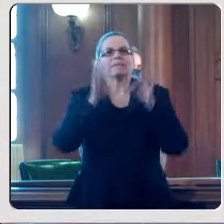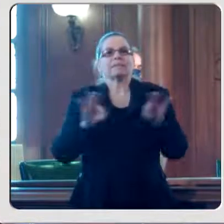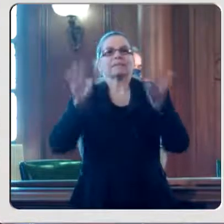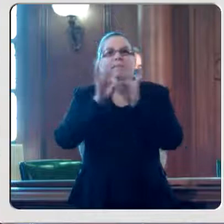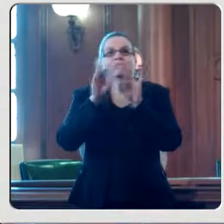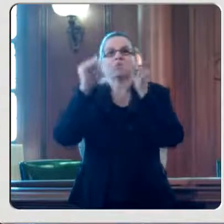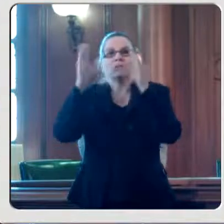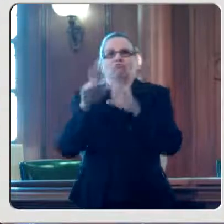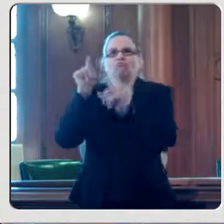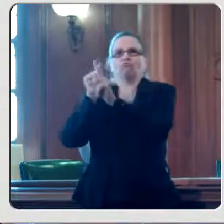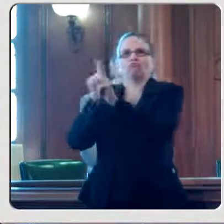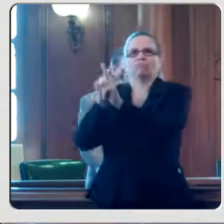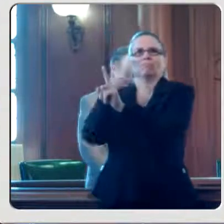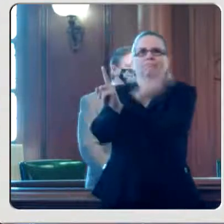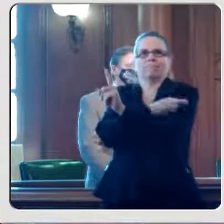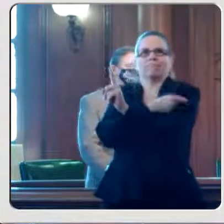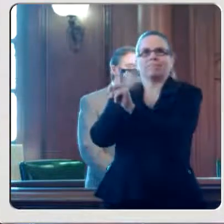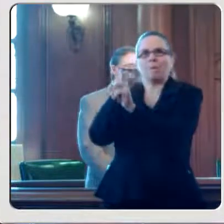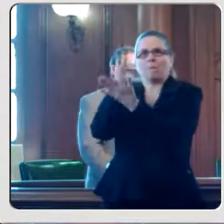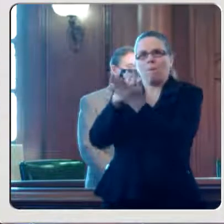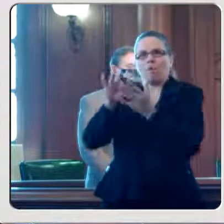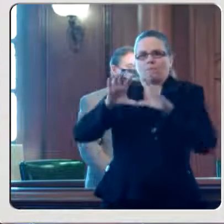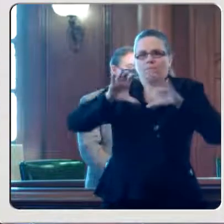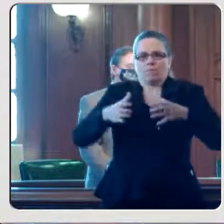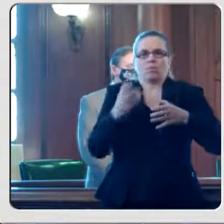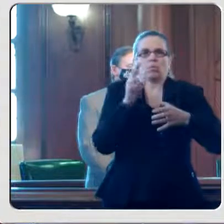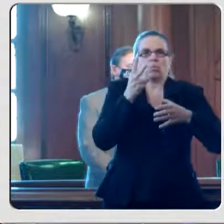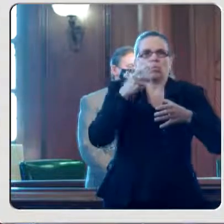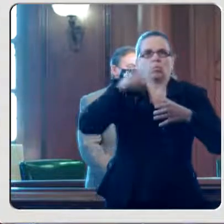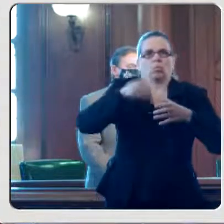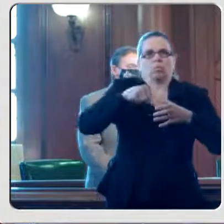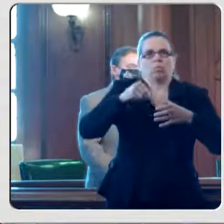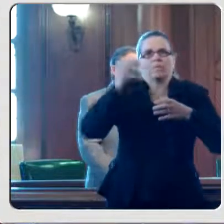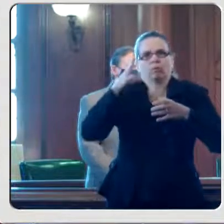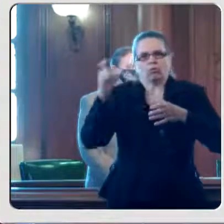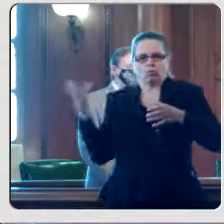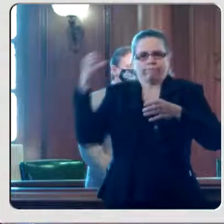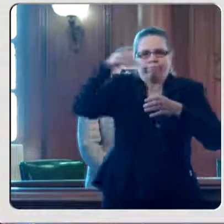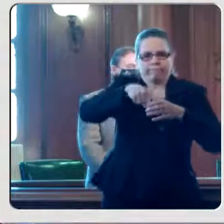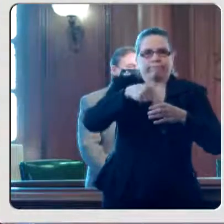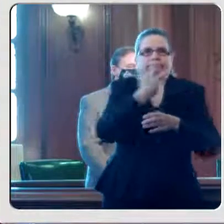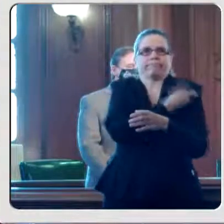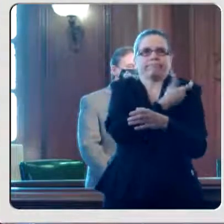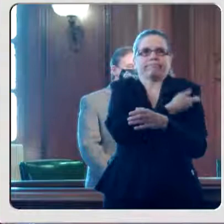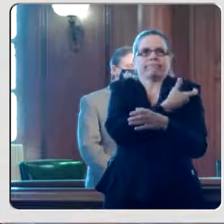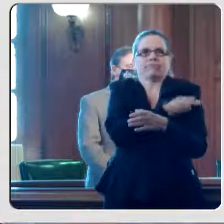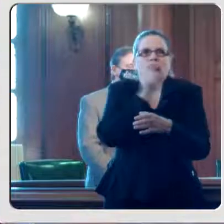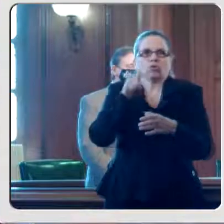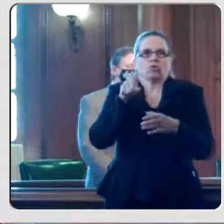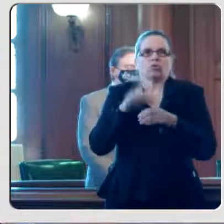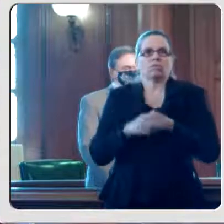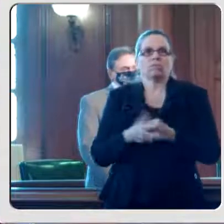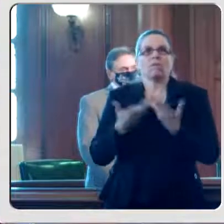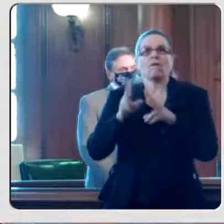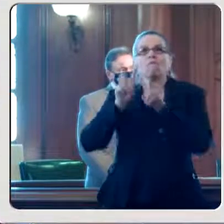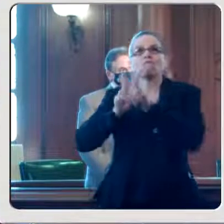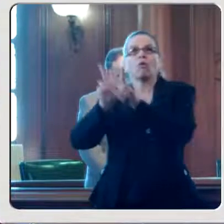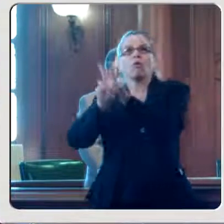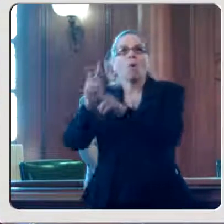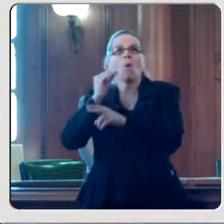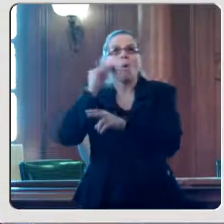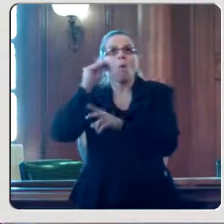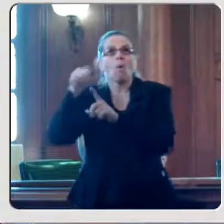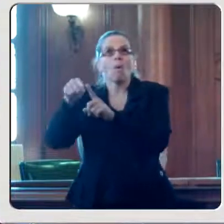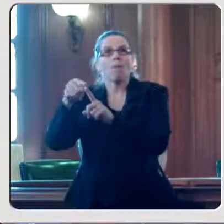move into that next phase, along with funeral directors who we know are picking up bodies and